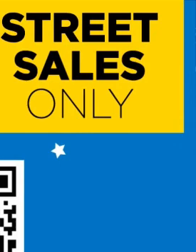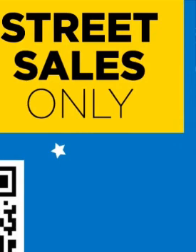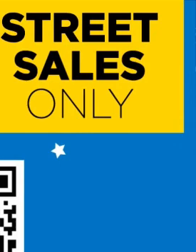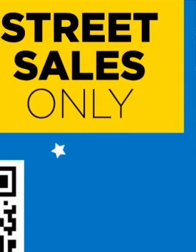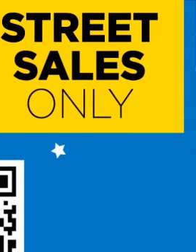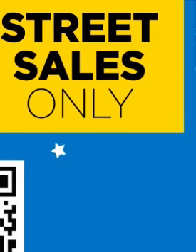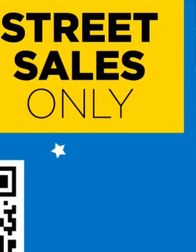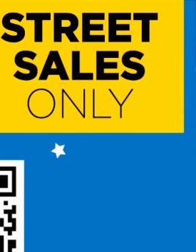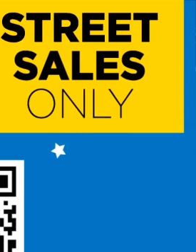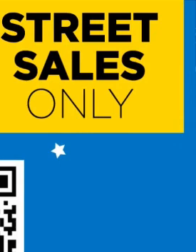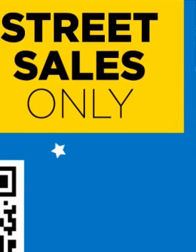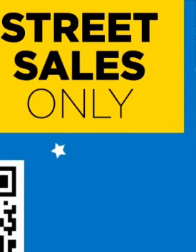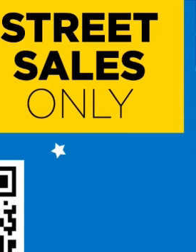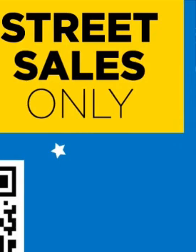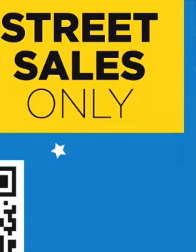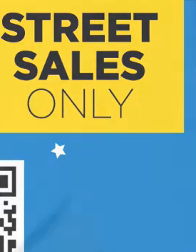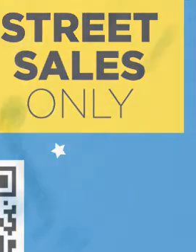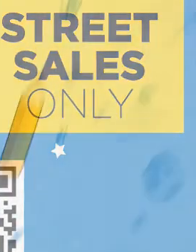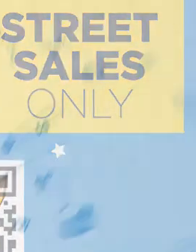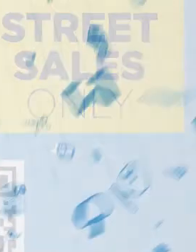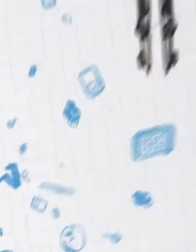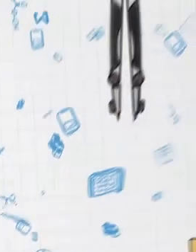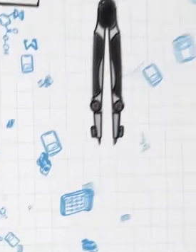fun activities with Zoe and Zoshi.